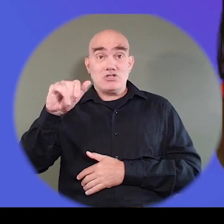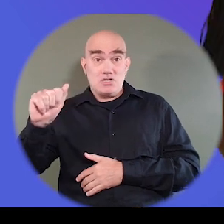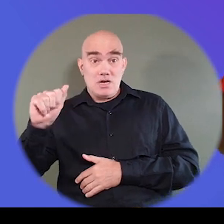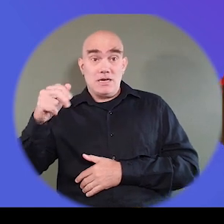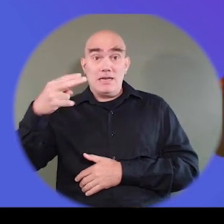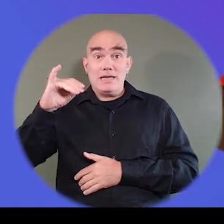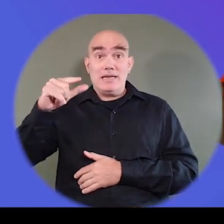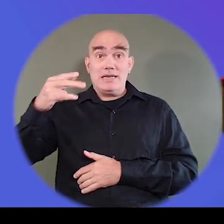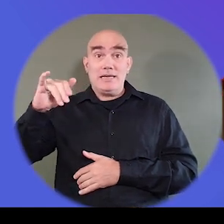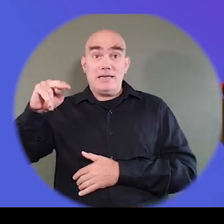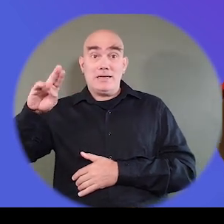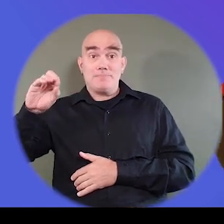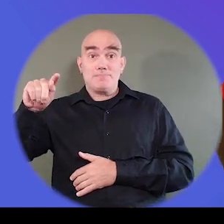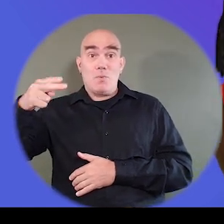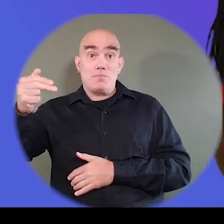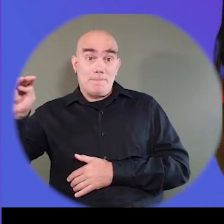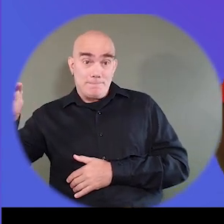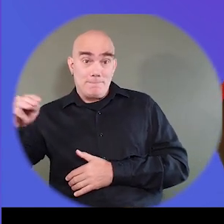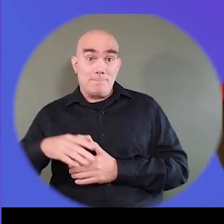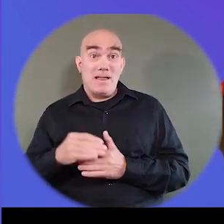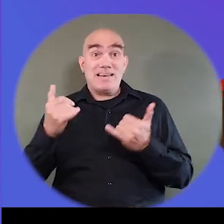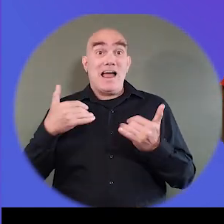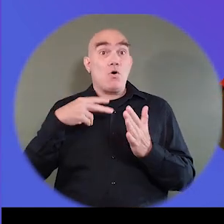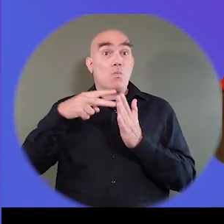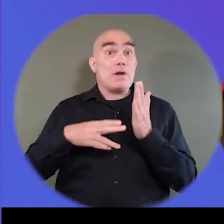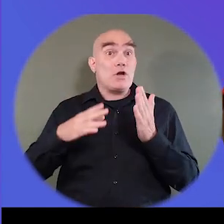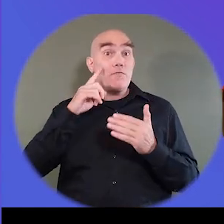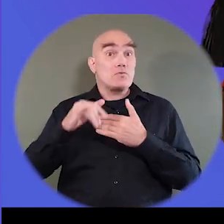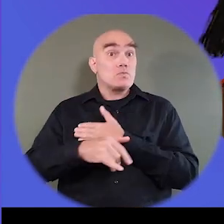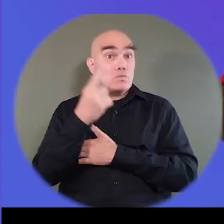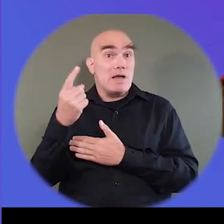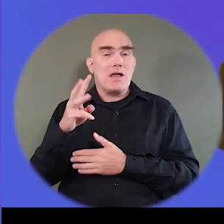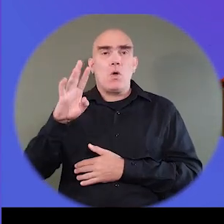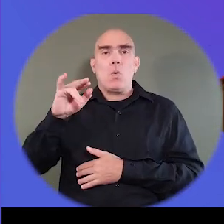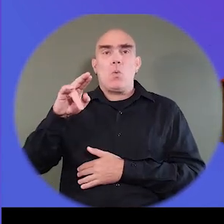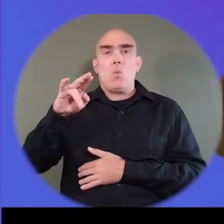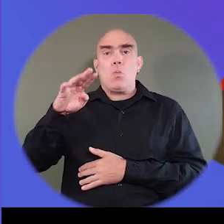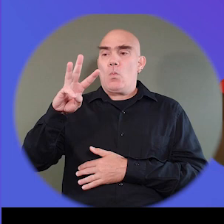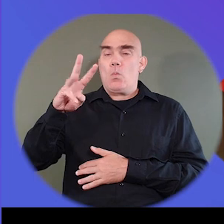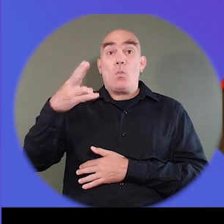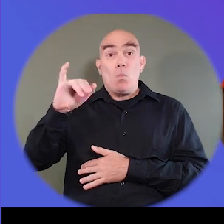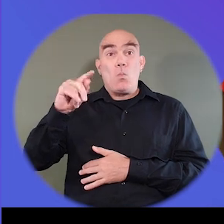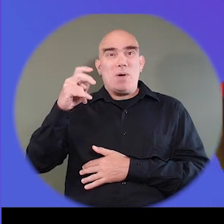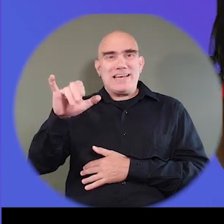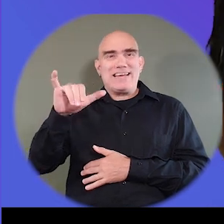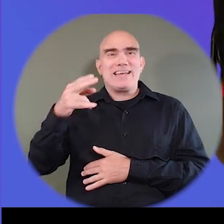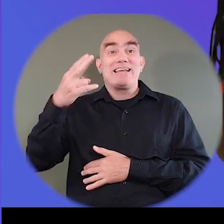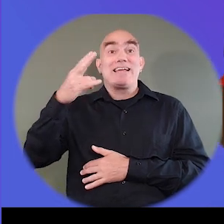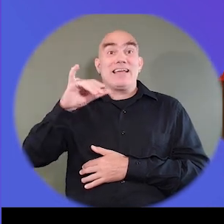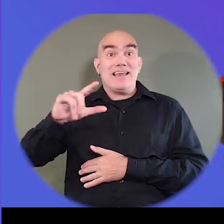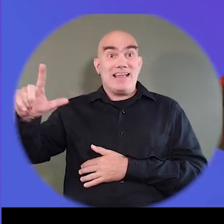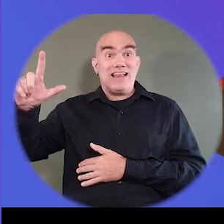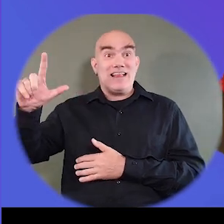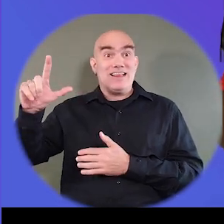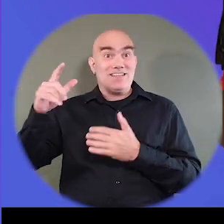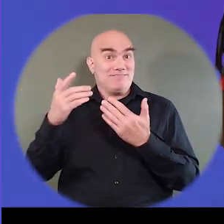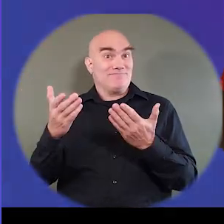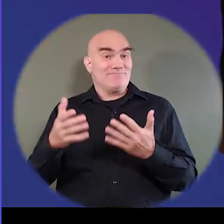illustrated by Anastasia Higginbotham. And now, here's our reader for today, Whitney